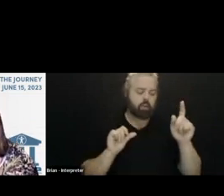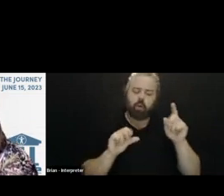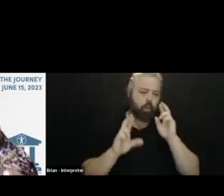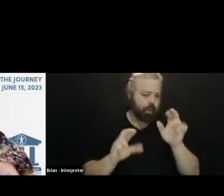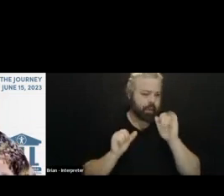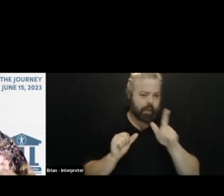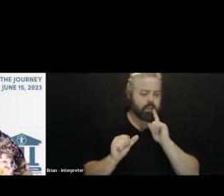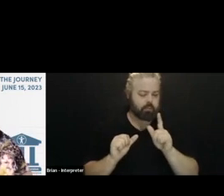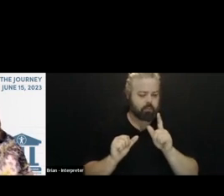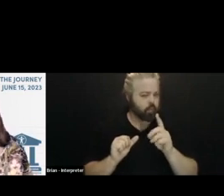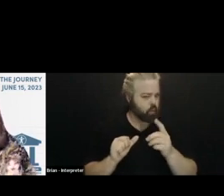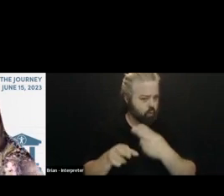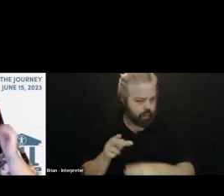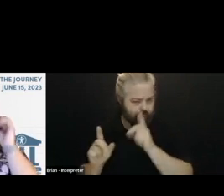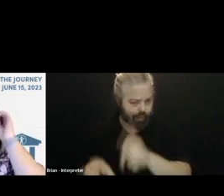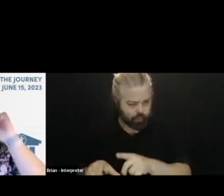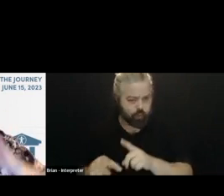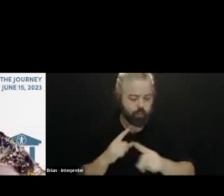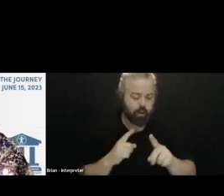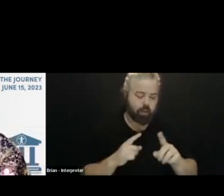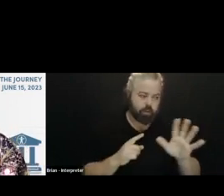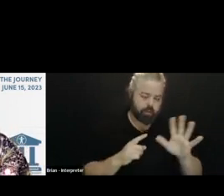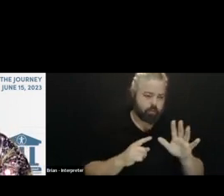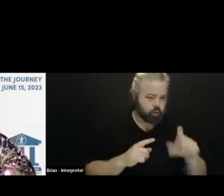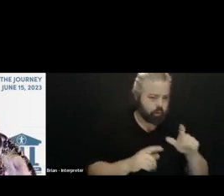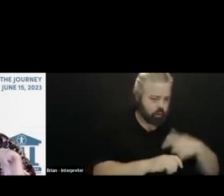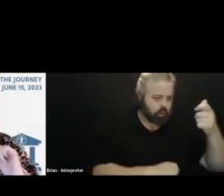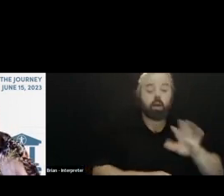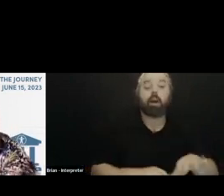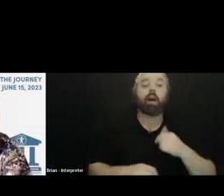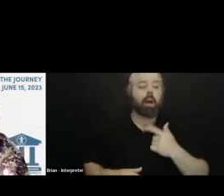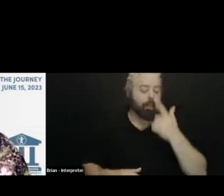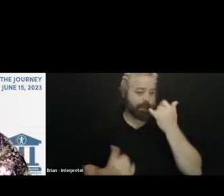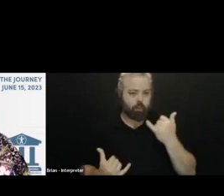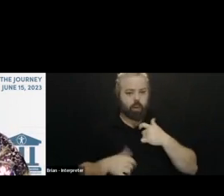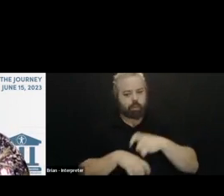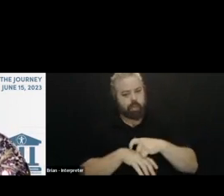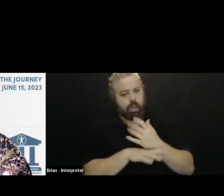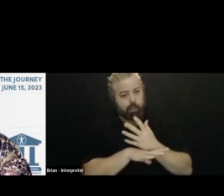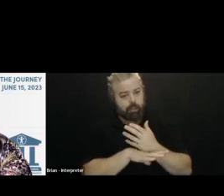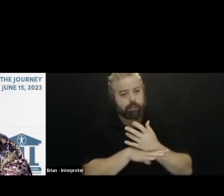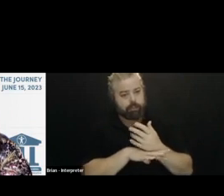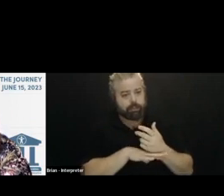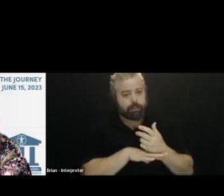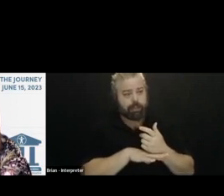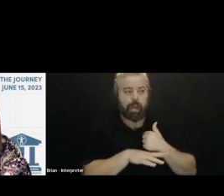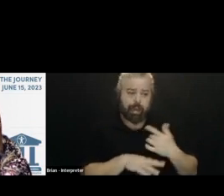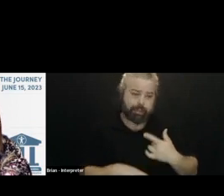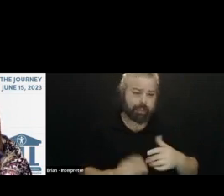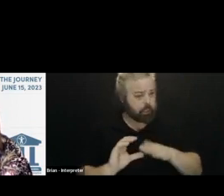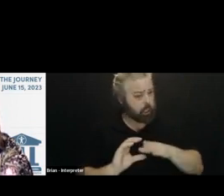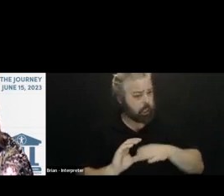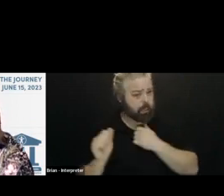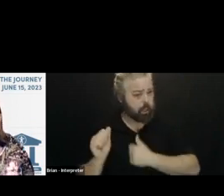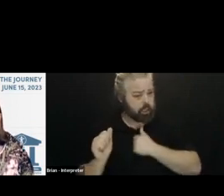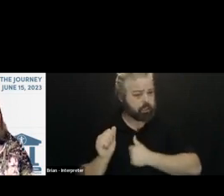question. Okay, because I am running low on time, because I am a talker, my apologies. I do want to real